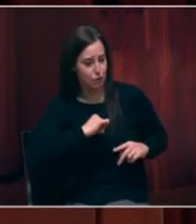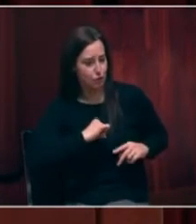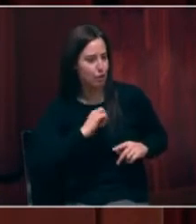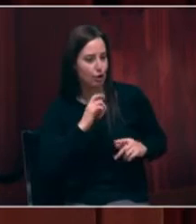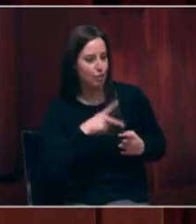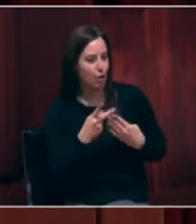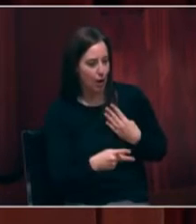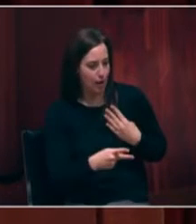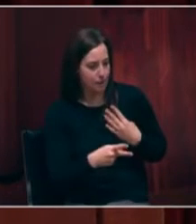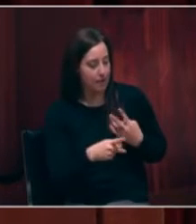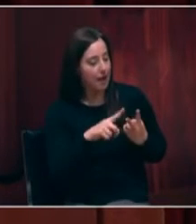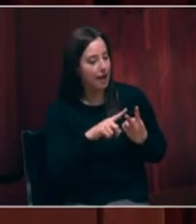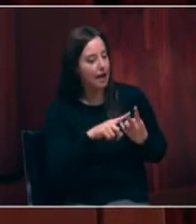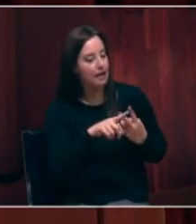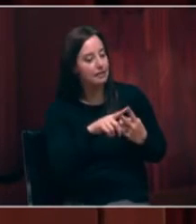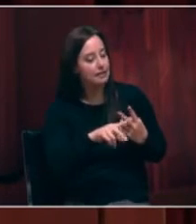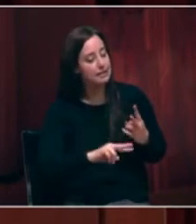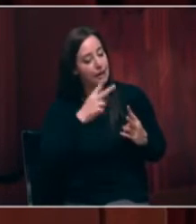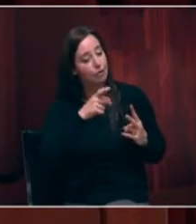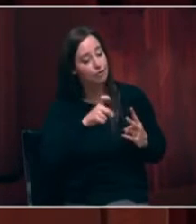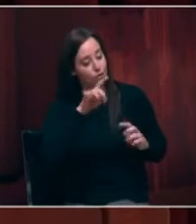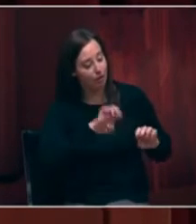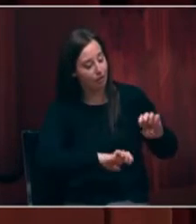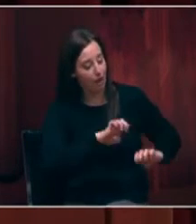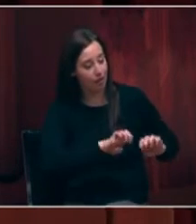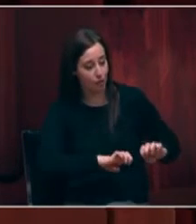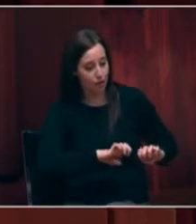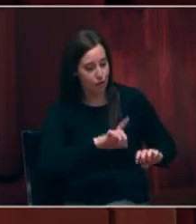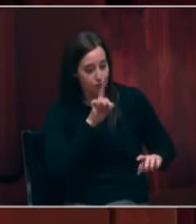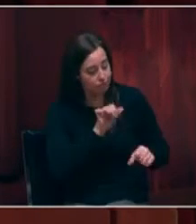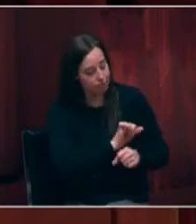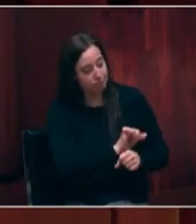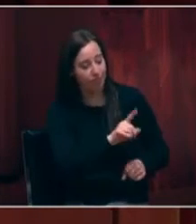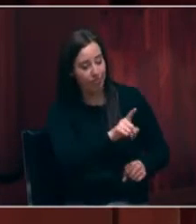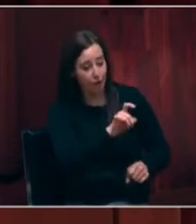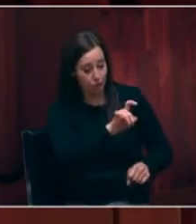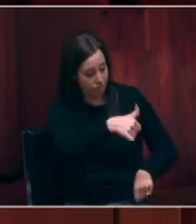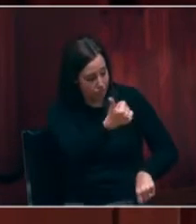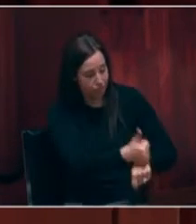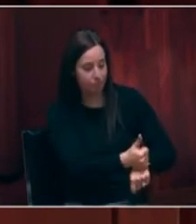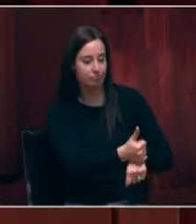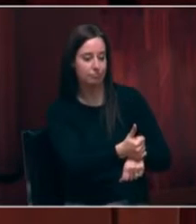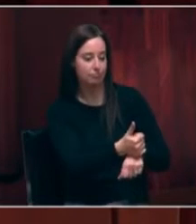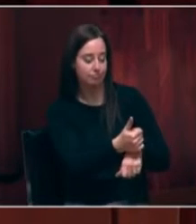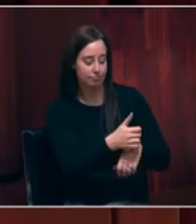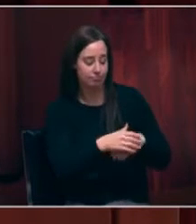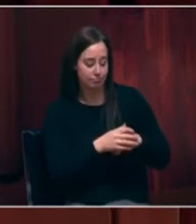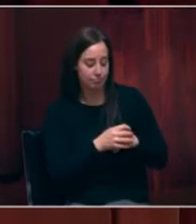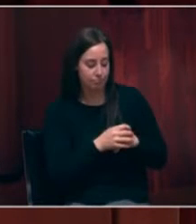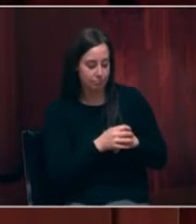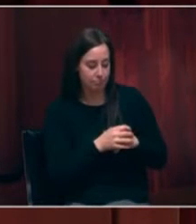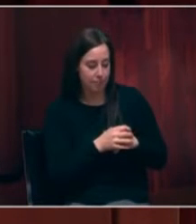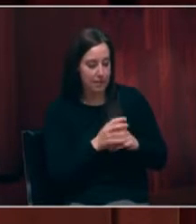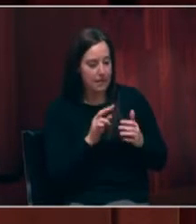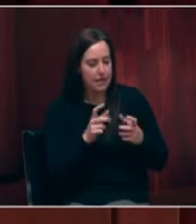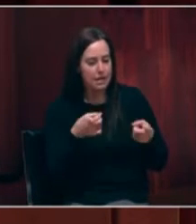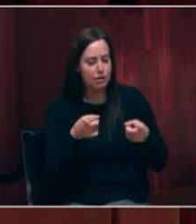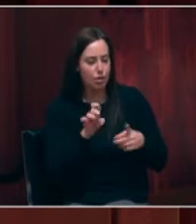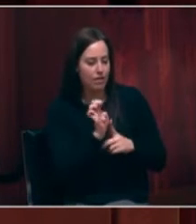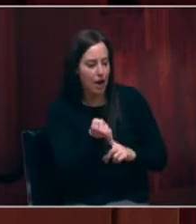and you need to evaluate to ensure that those protective measures are actually in place. And a controlled environment just means that a guy off the street or